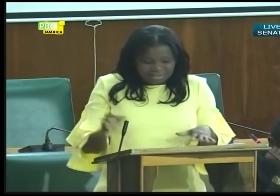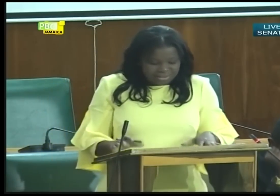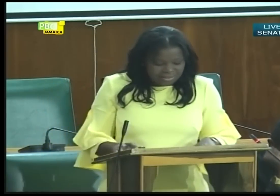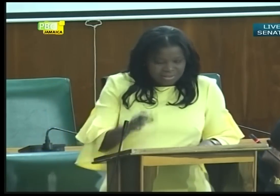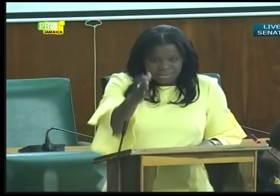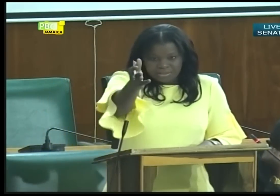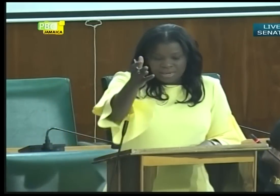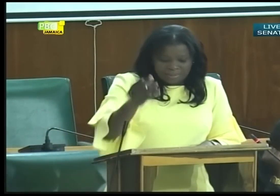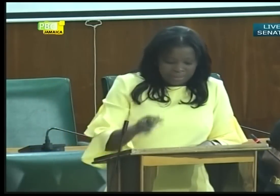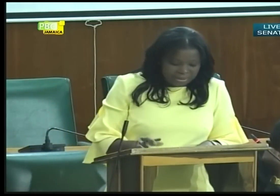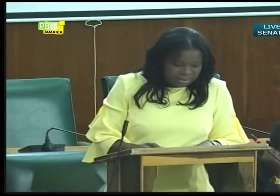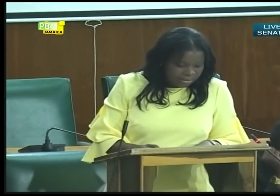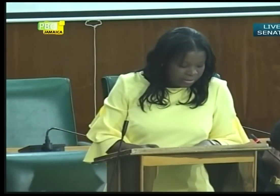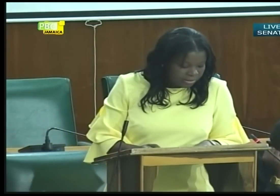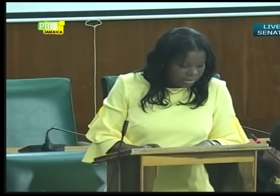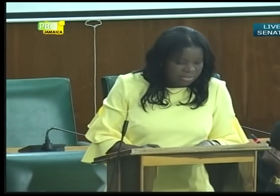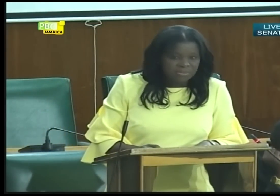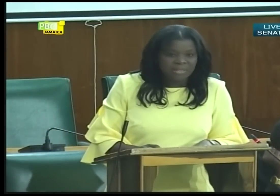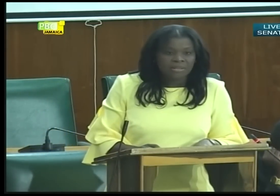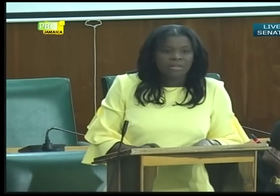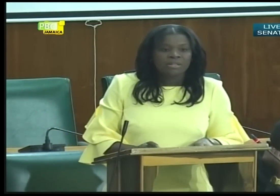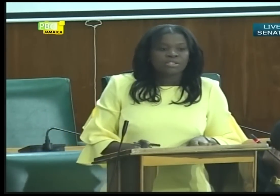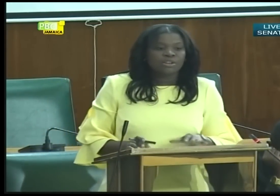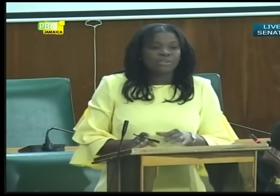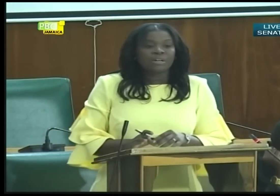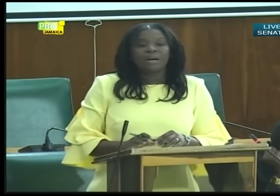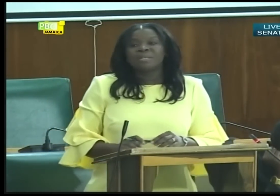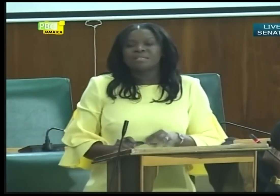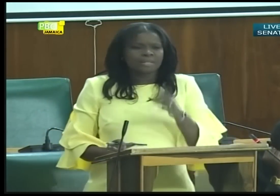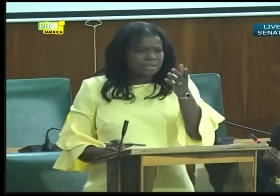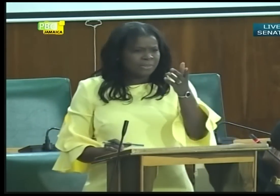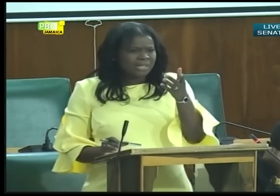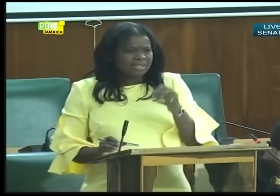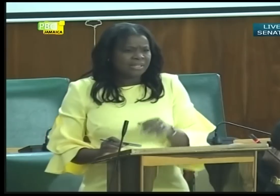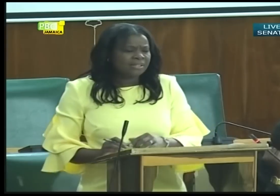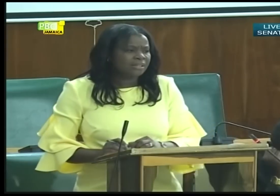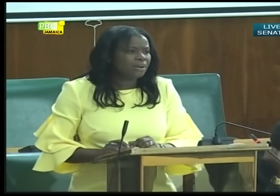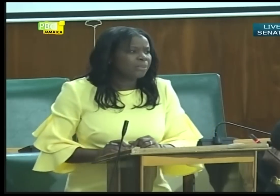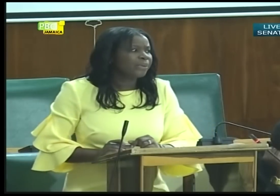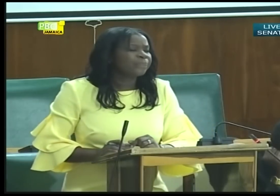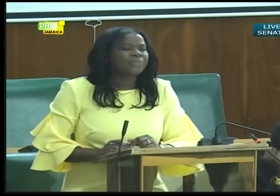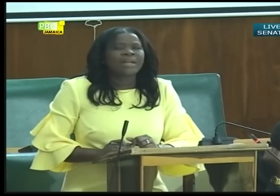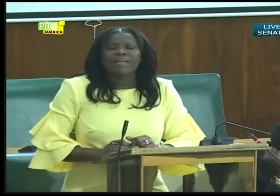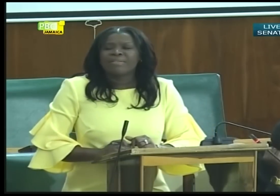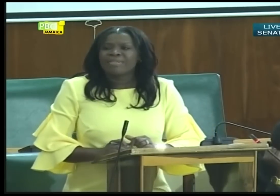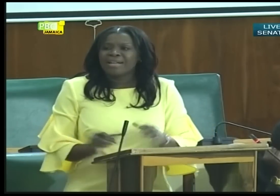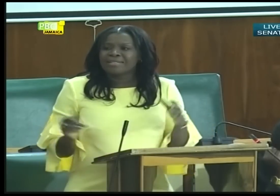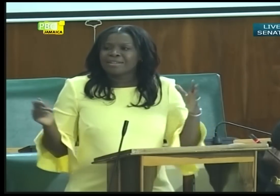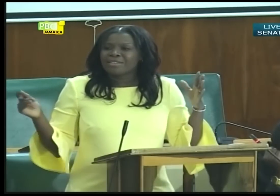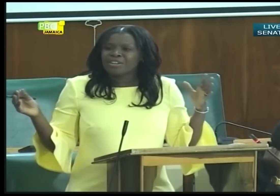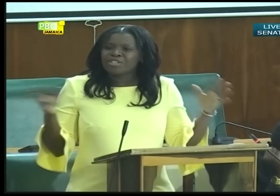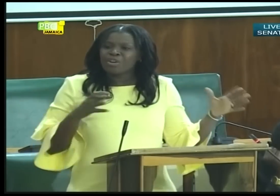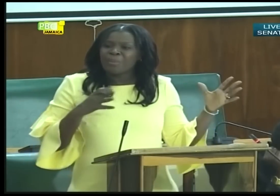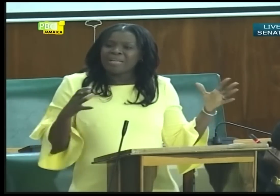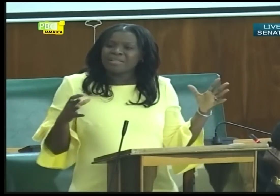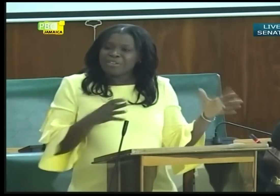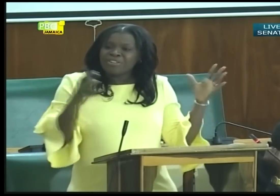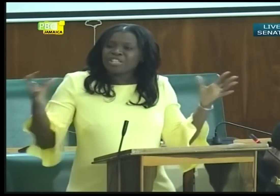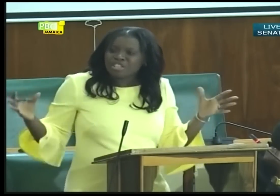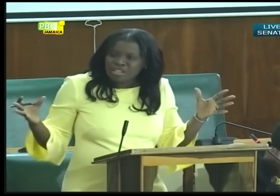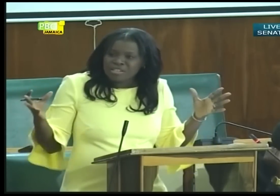Senator Scott and Minister Johnson Smith served on the committee, as well as Senator Longmore, that there's so